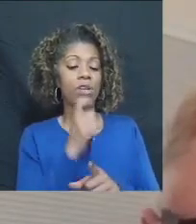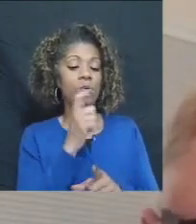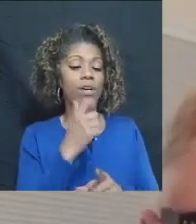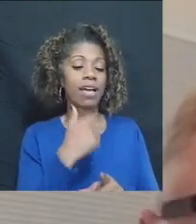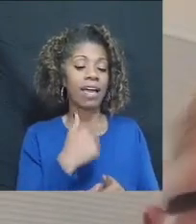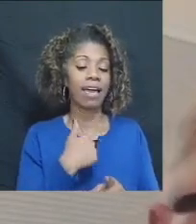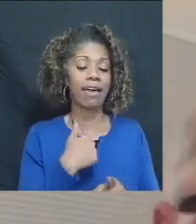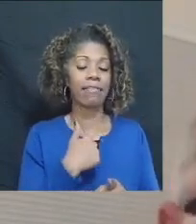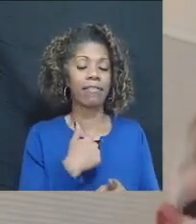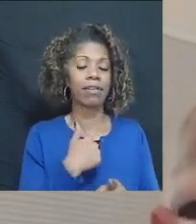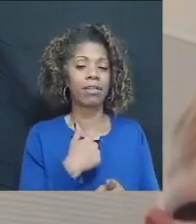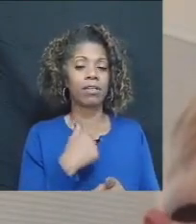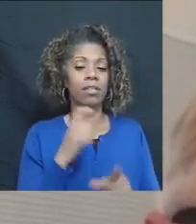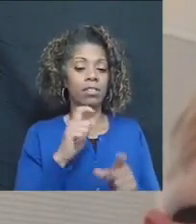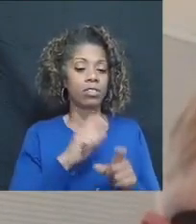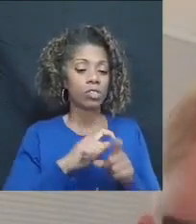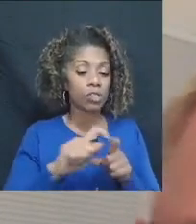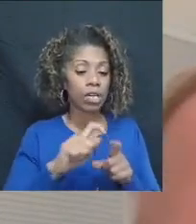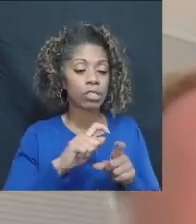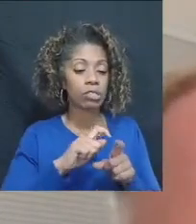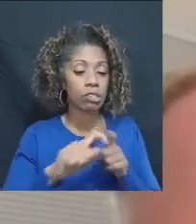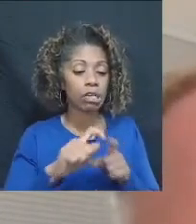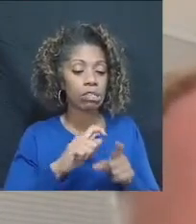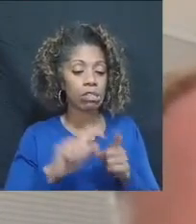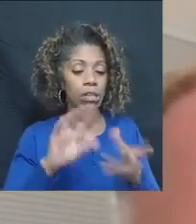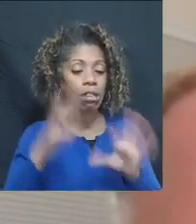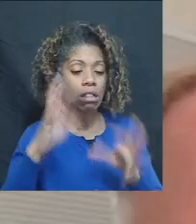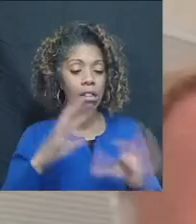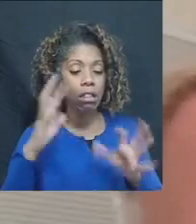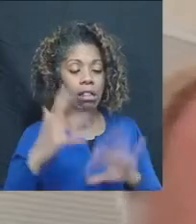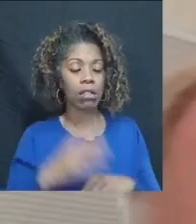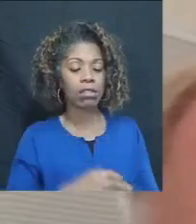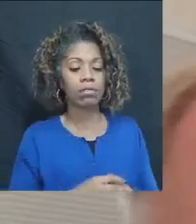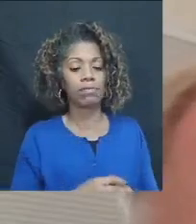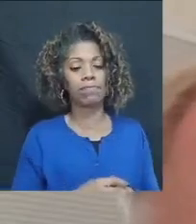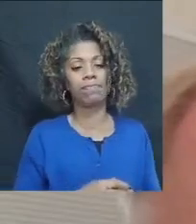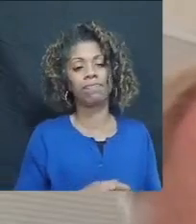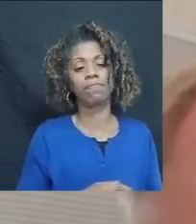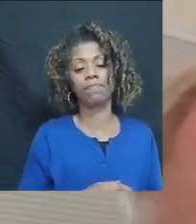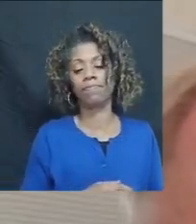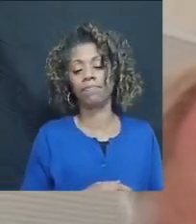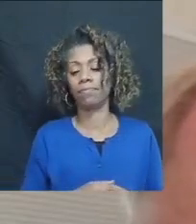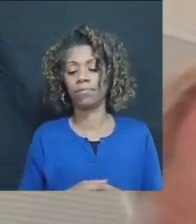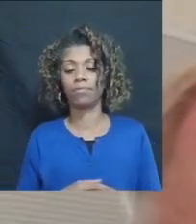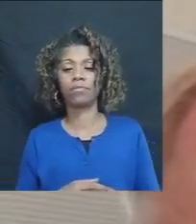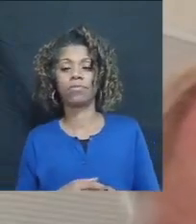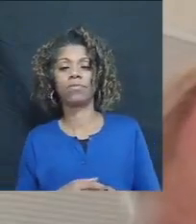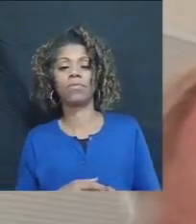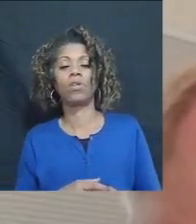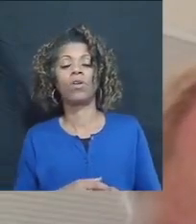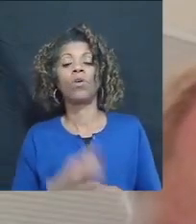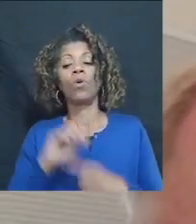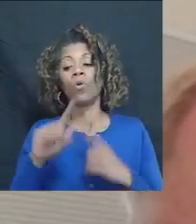challenge. Right. When you work in the area of public health, like you and I have been doing for some time now,